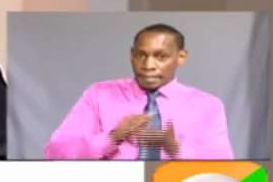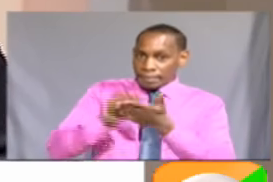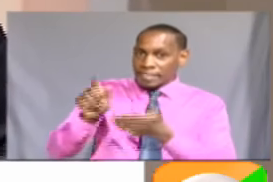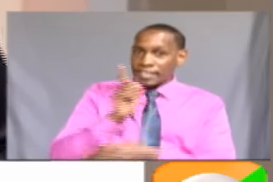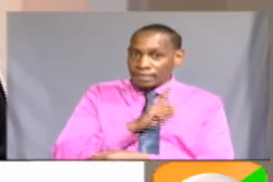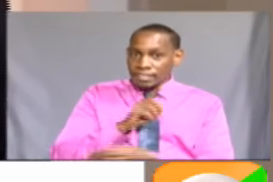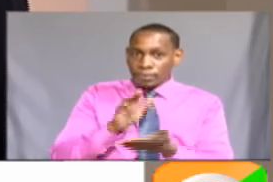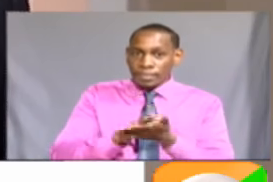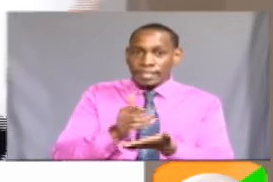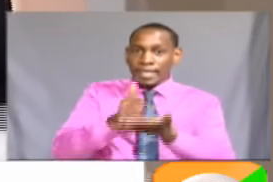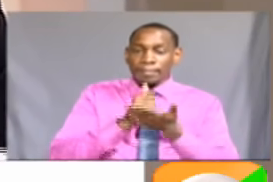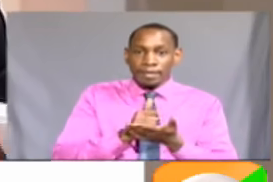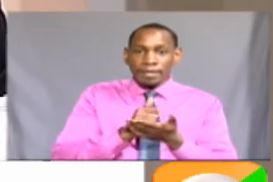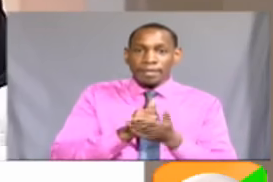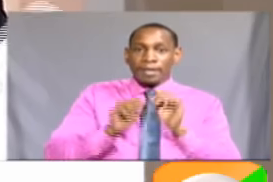it with the help of...